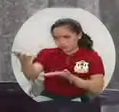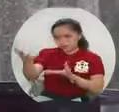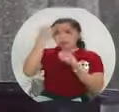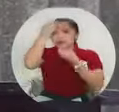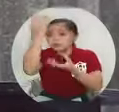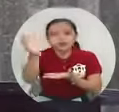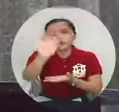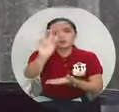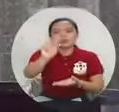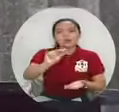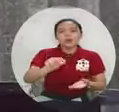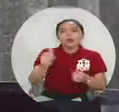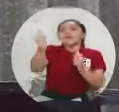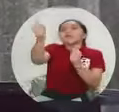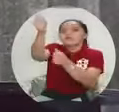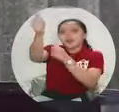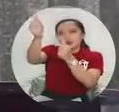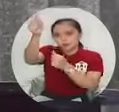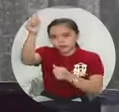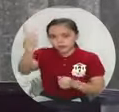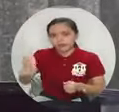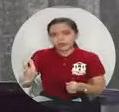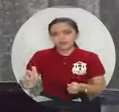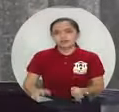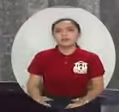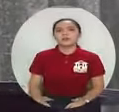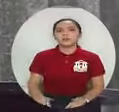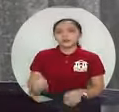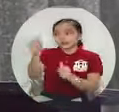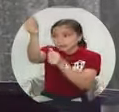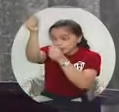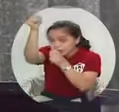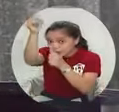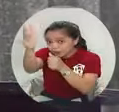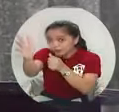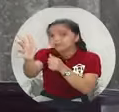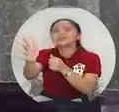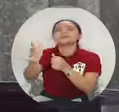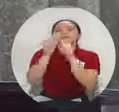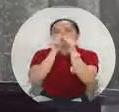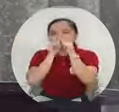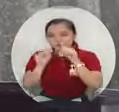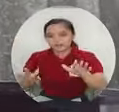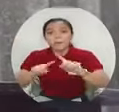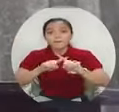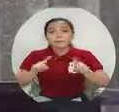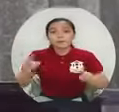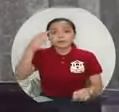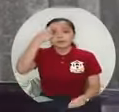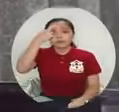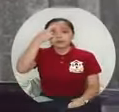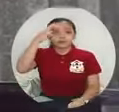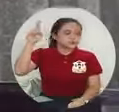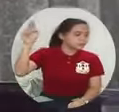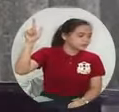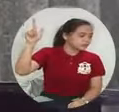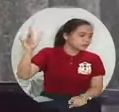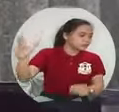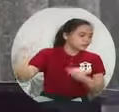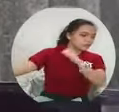Disobedience brings a curse. That's why, let us learn from the commitments of those